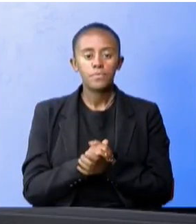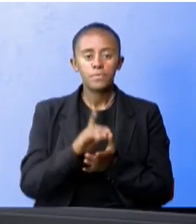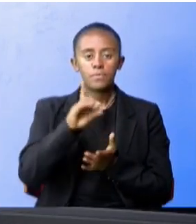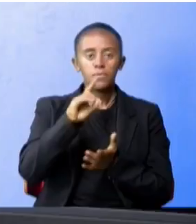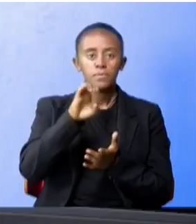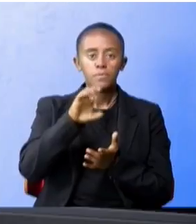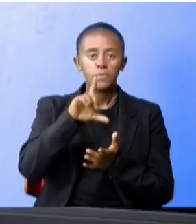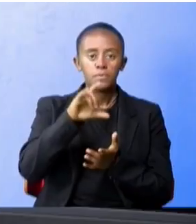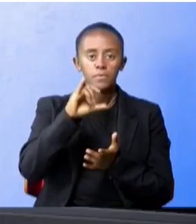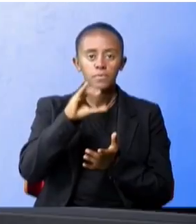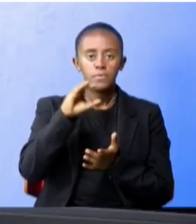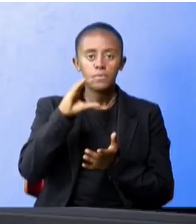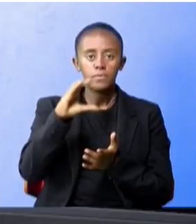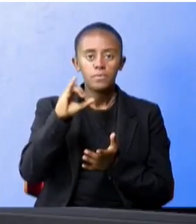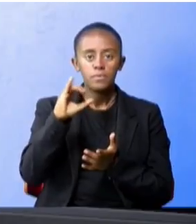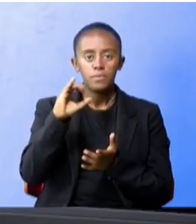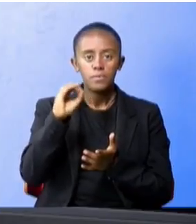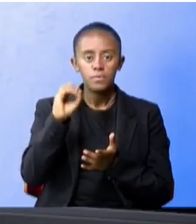delicious,